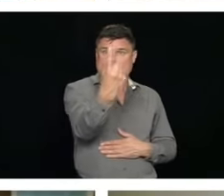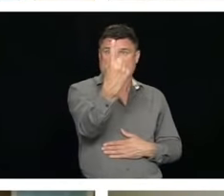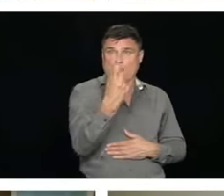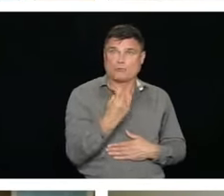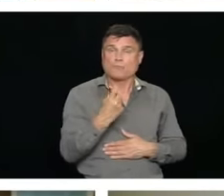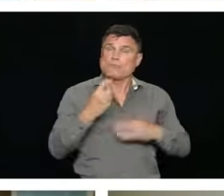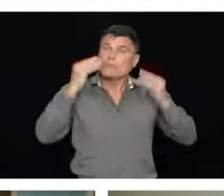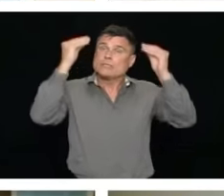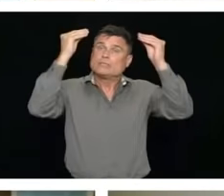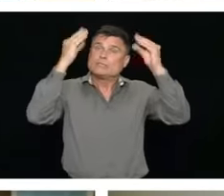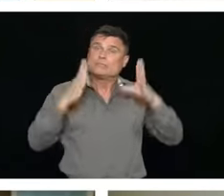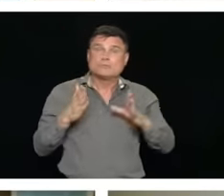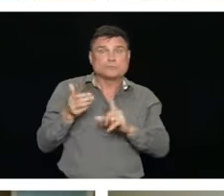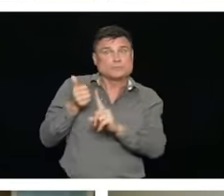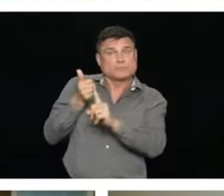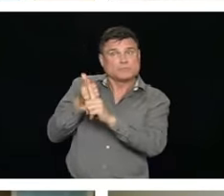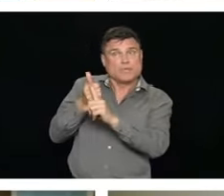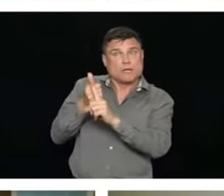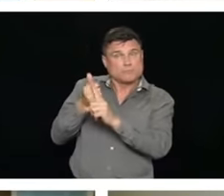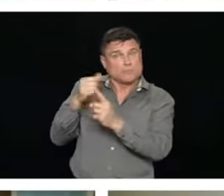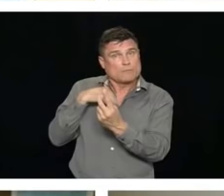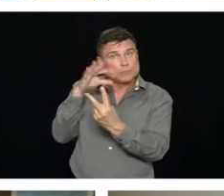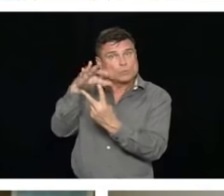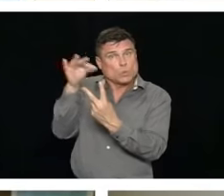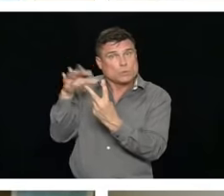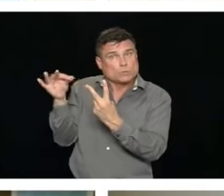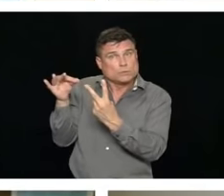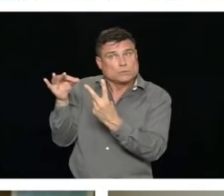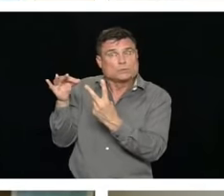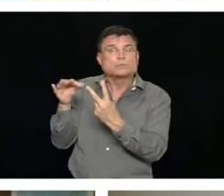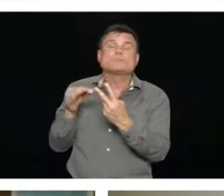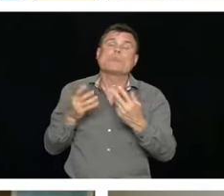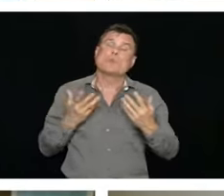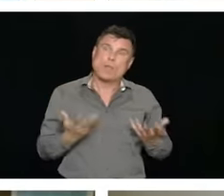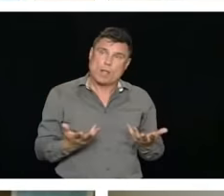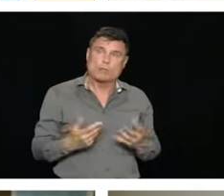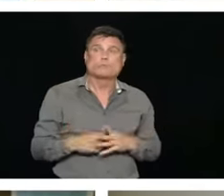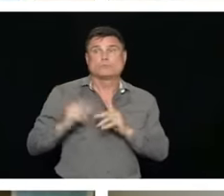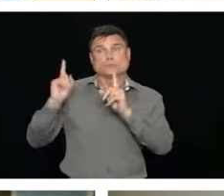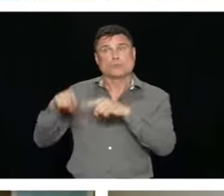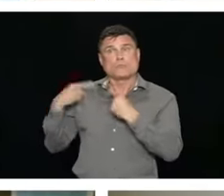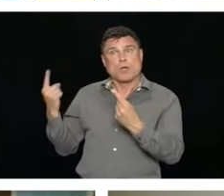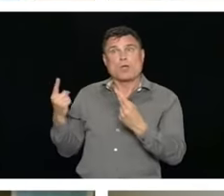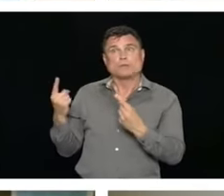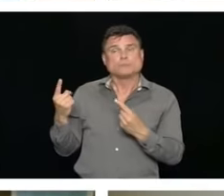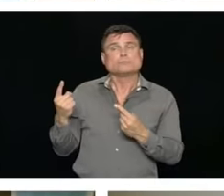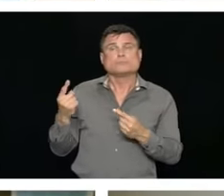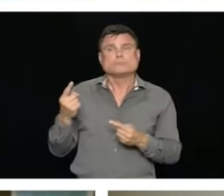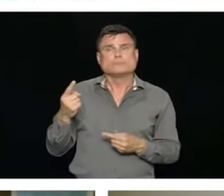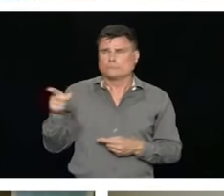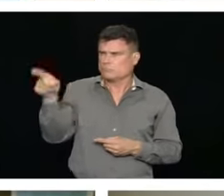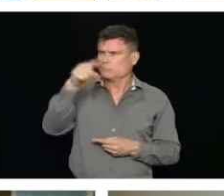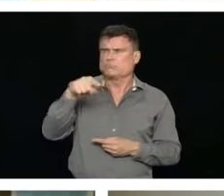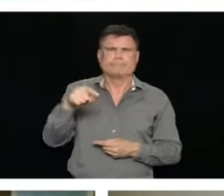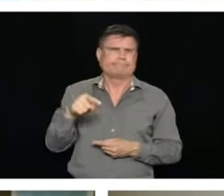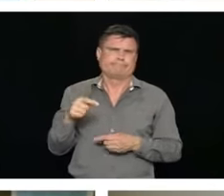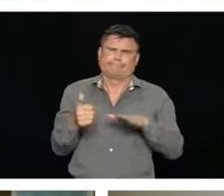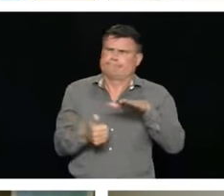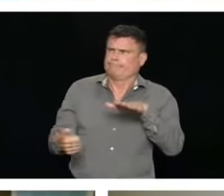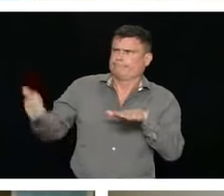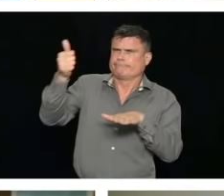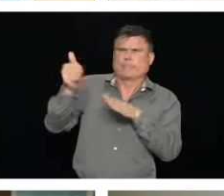the leadership they've had from both their provincial president, as well as, you know, I know in my own district, the local president has